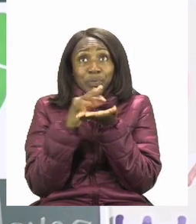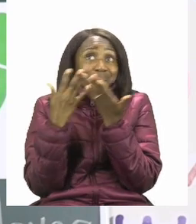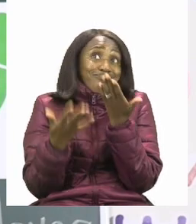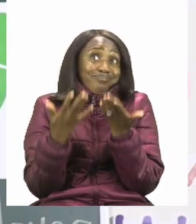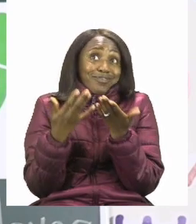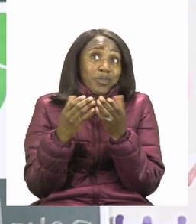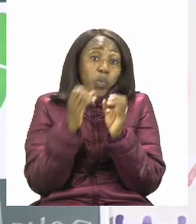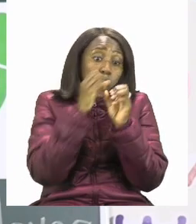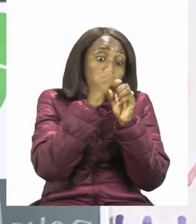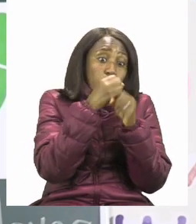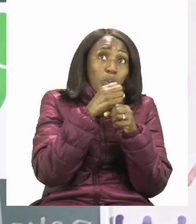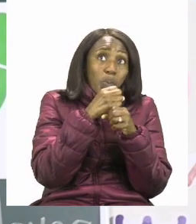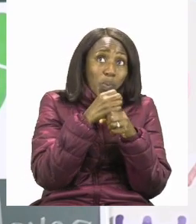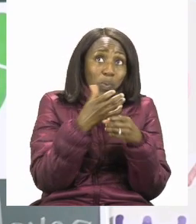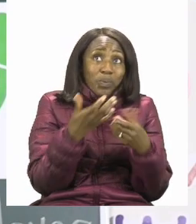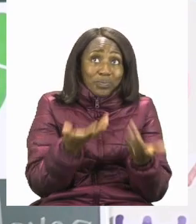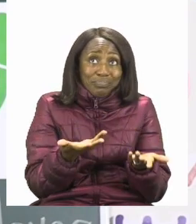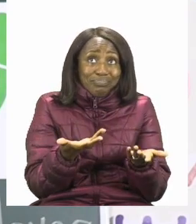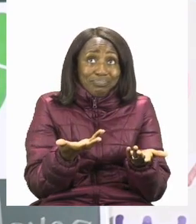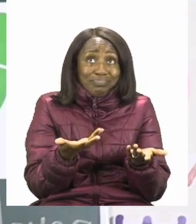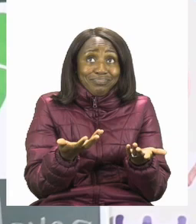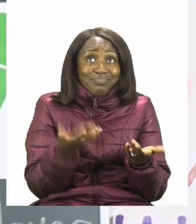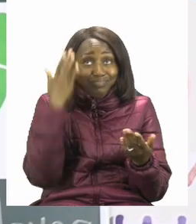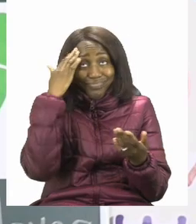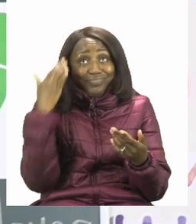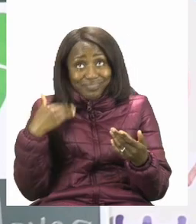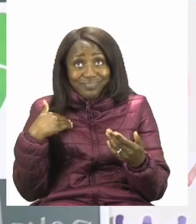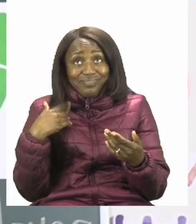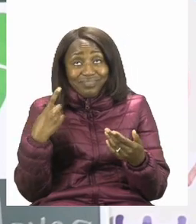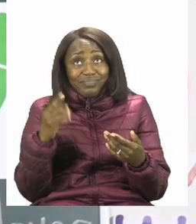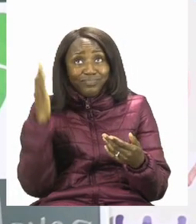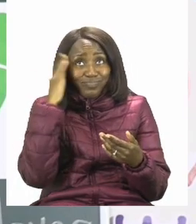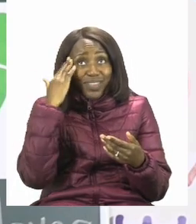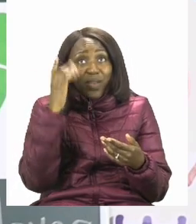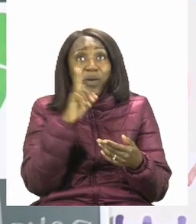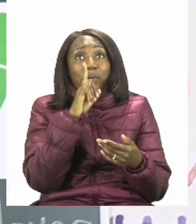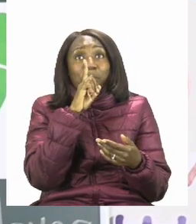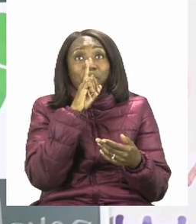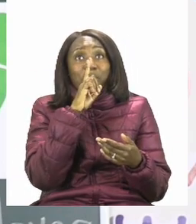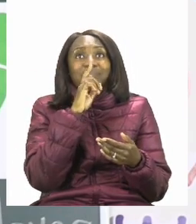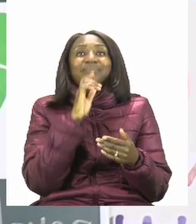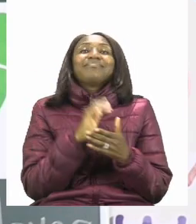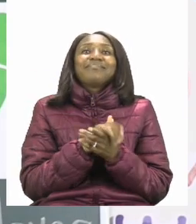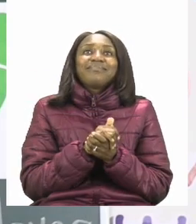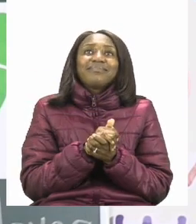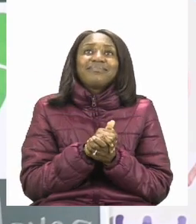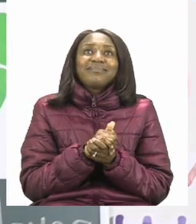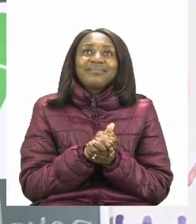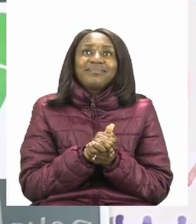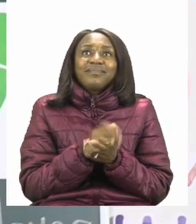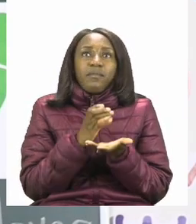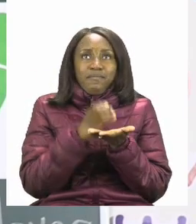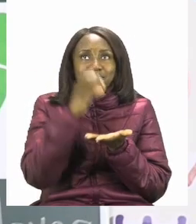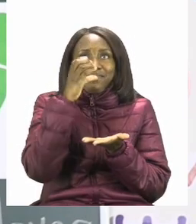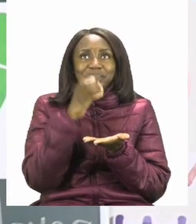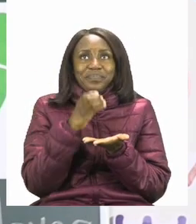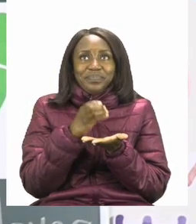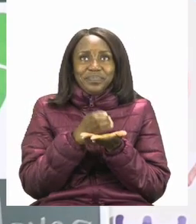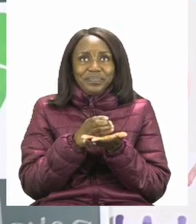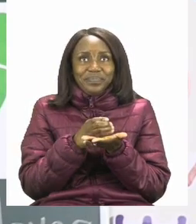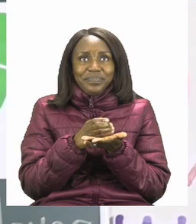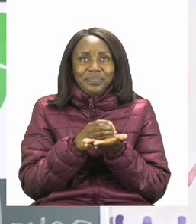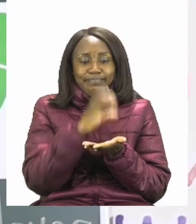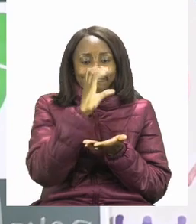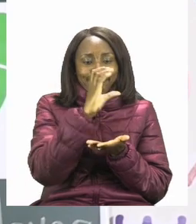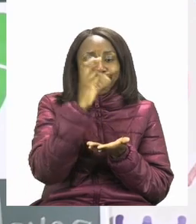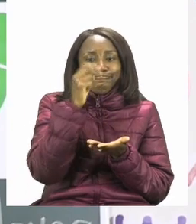be coffee, it can be hot chocolate, it can be even soup. So in a cup, we can put a